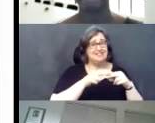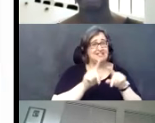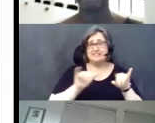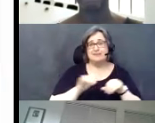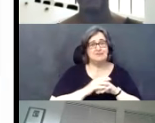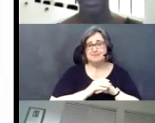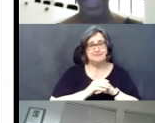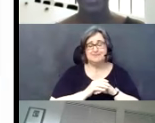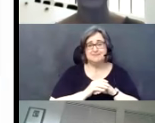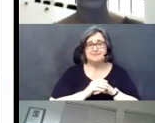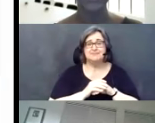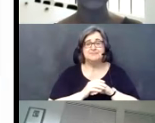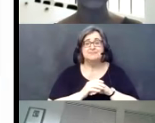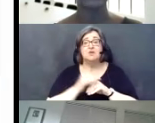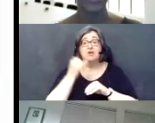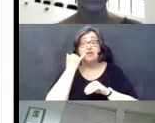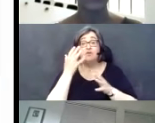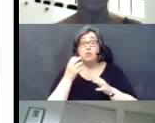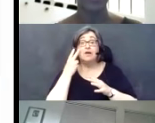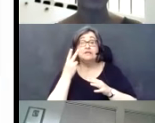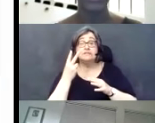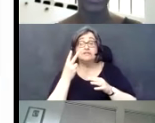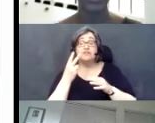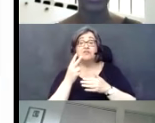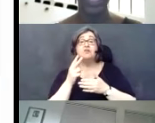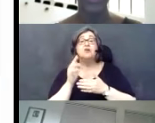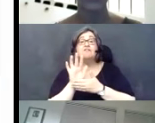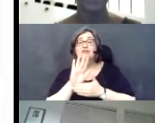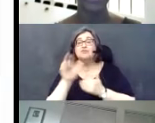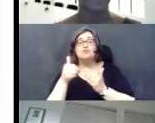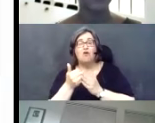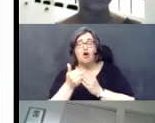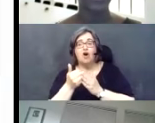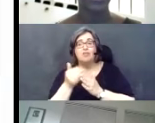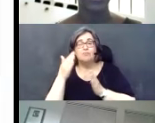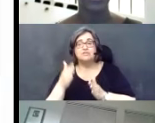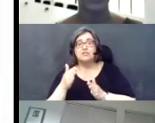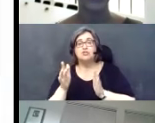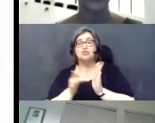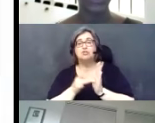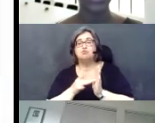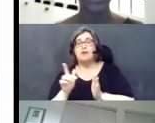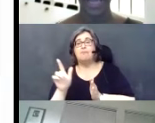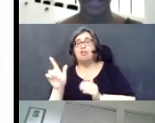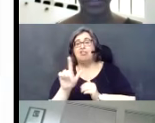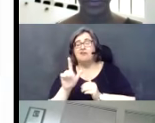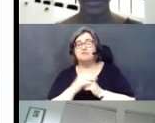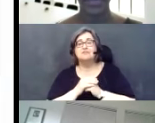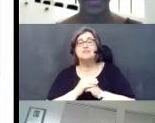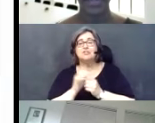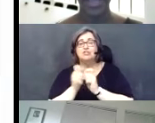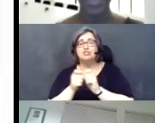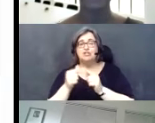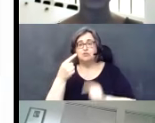time. If you would like to see the videos of all the presenters, swipe left to switch to the gallery